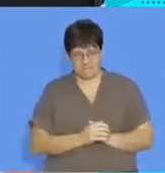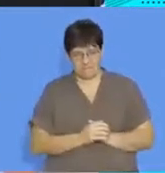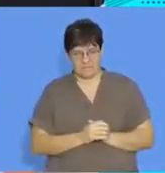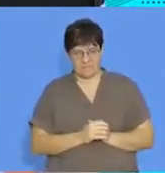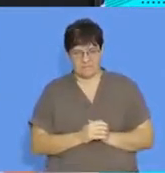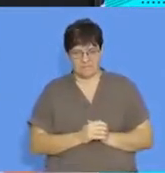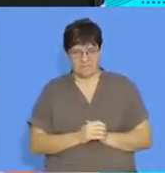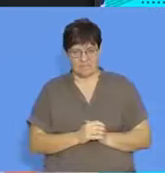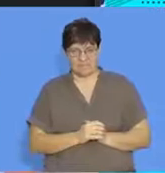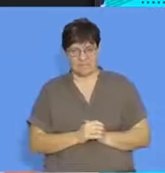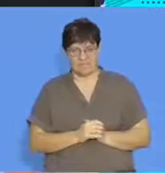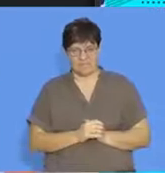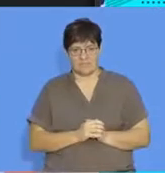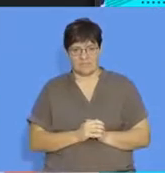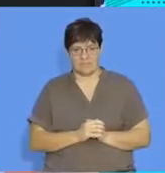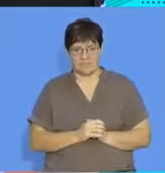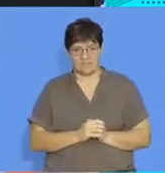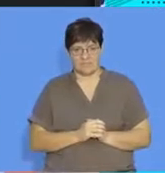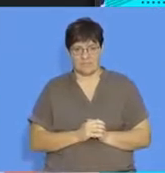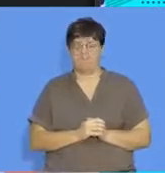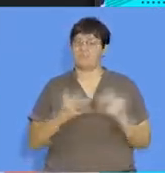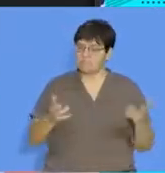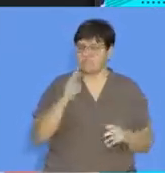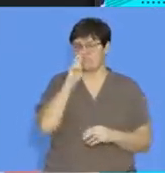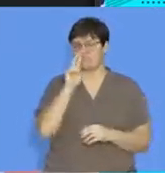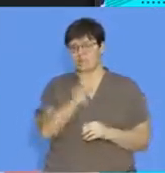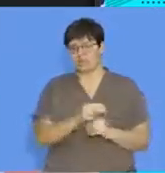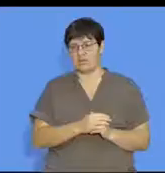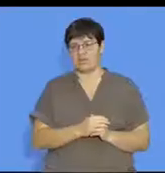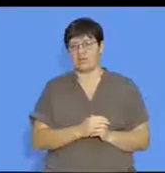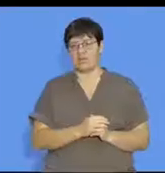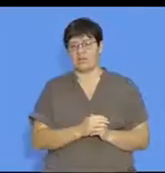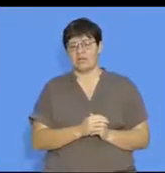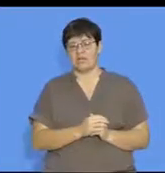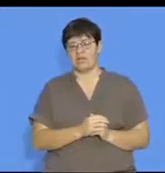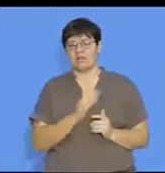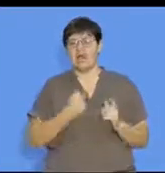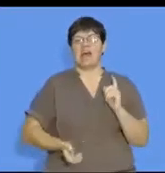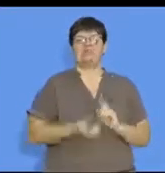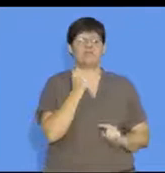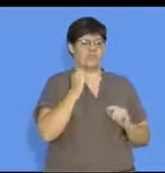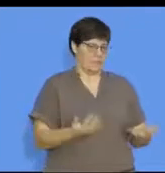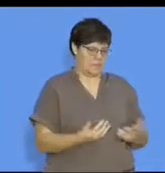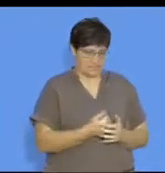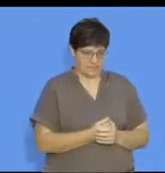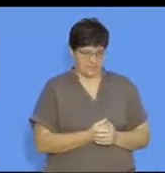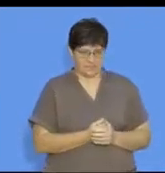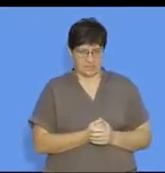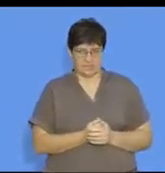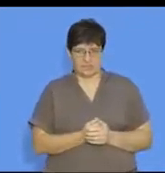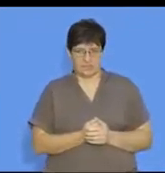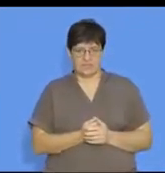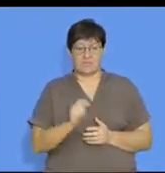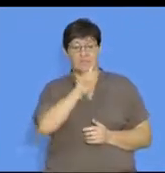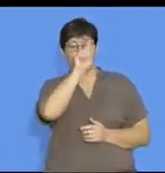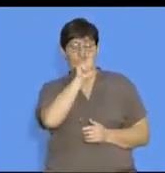current that goes through, to the external circuit. Now, let's look at how exactly we're going to achieve that. Right, so the big question